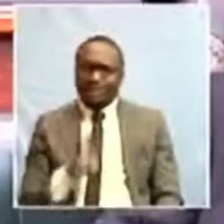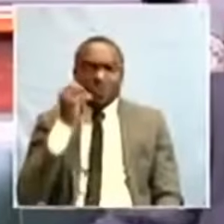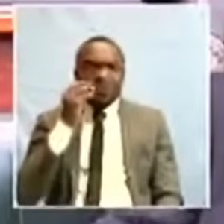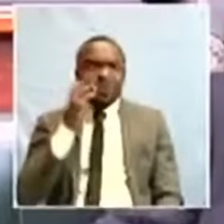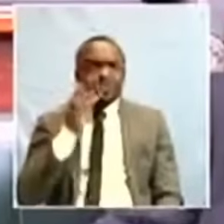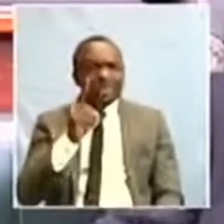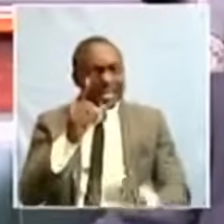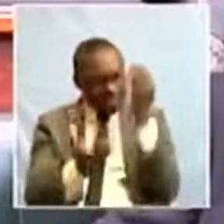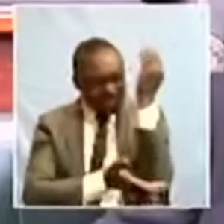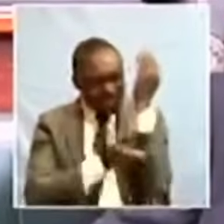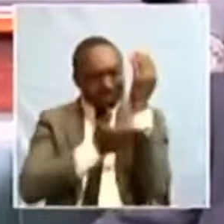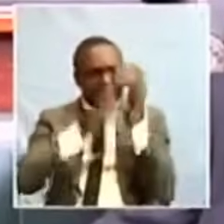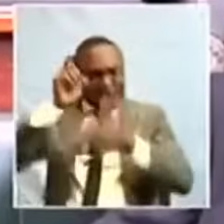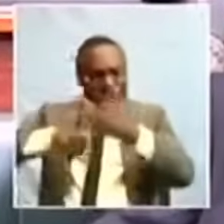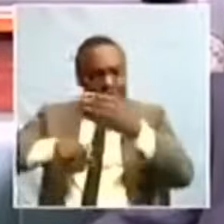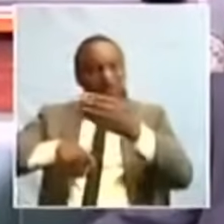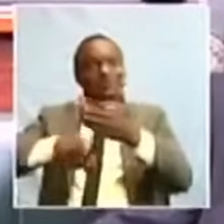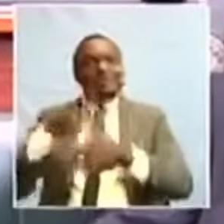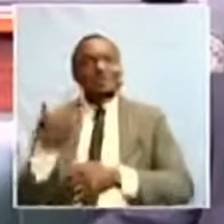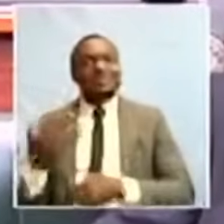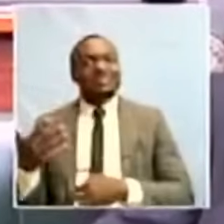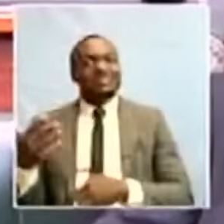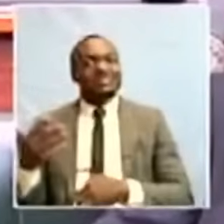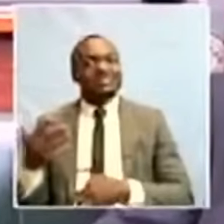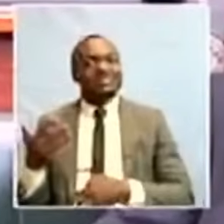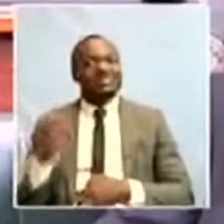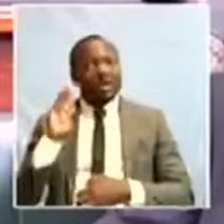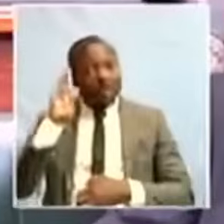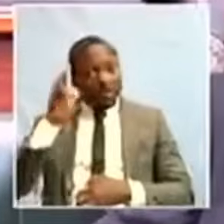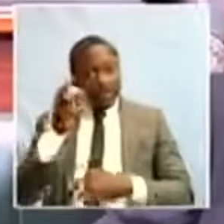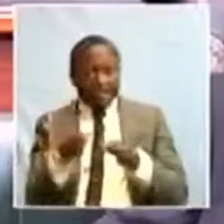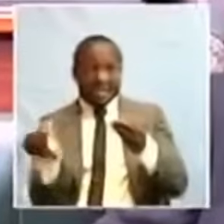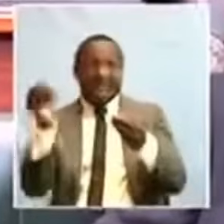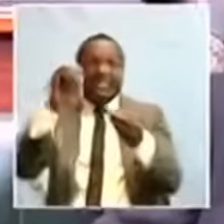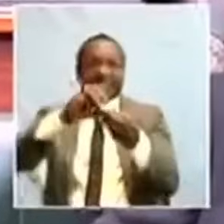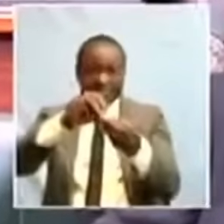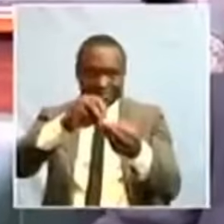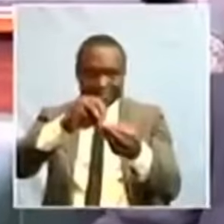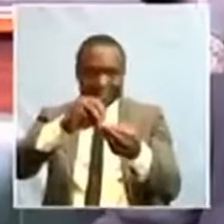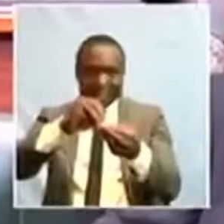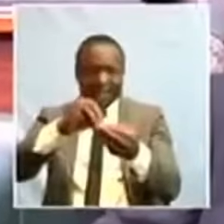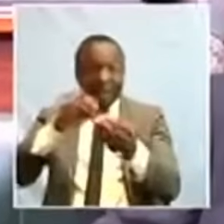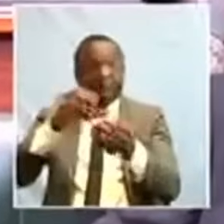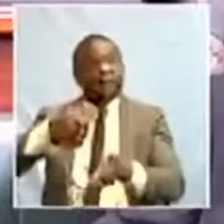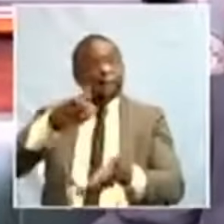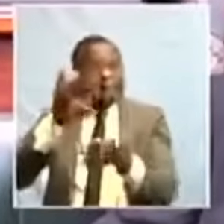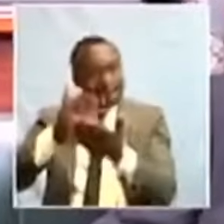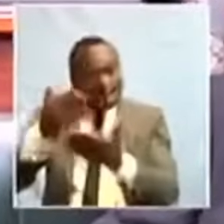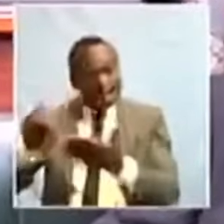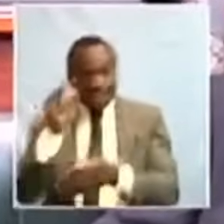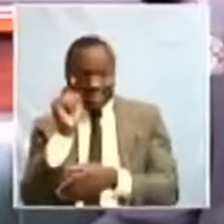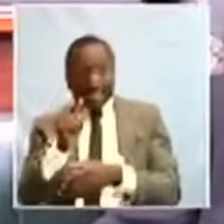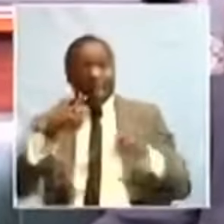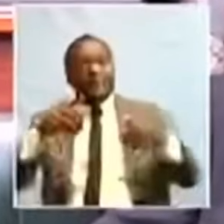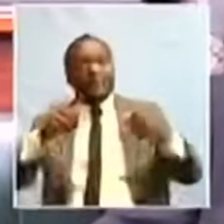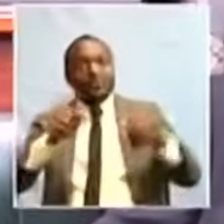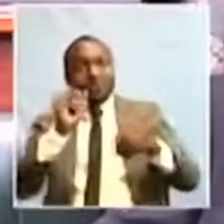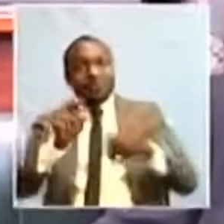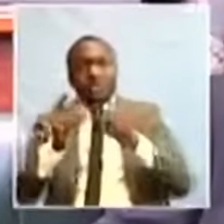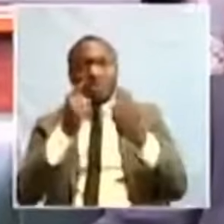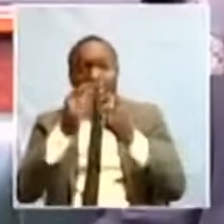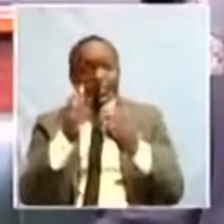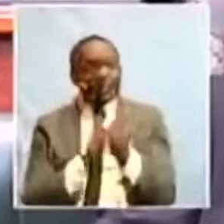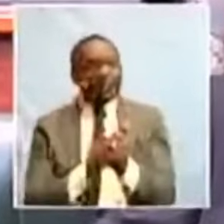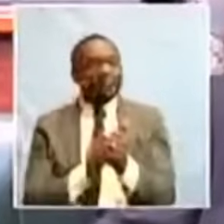improving the cost of living. It will be an addition on the purchase of that meal you are